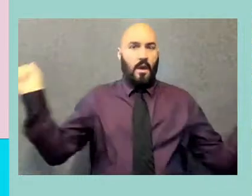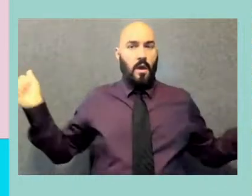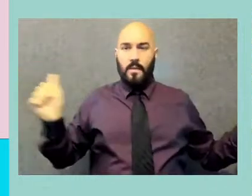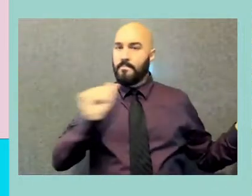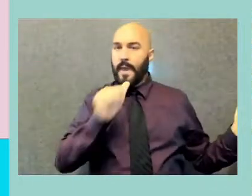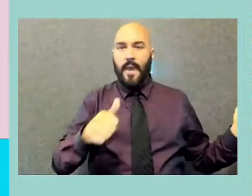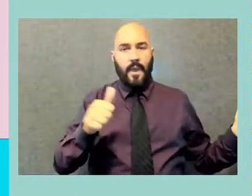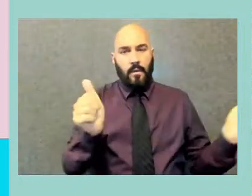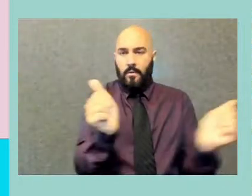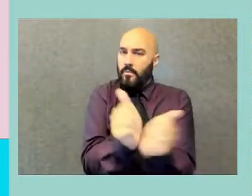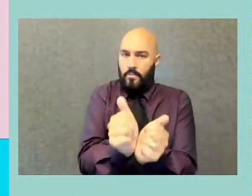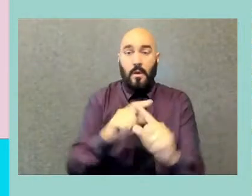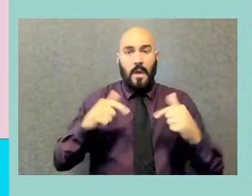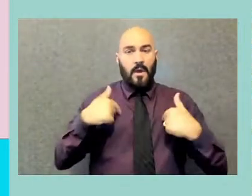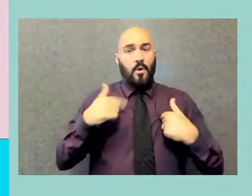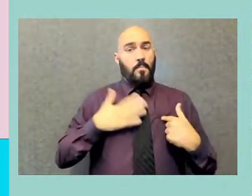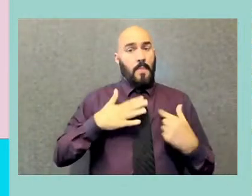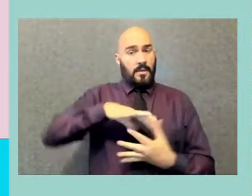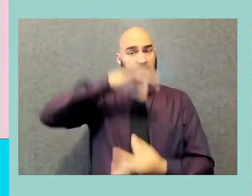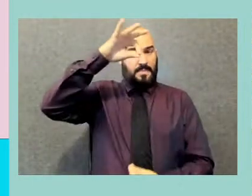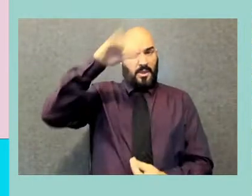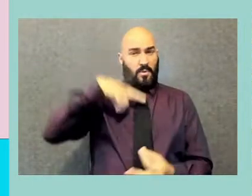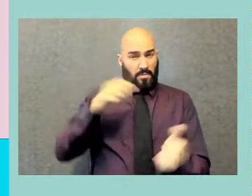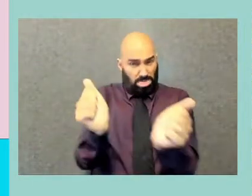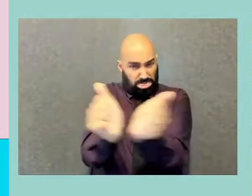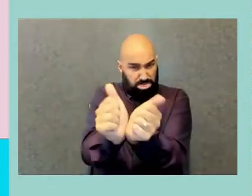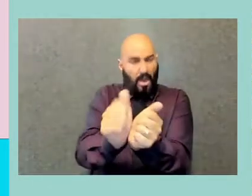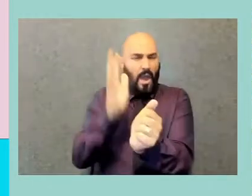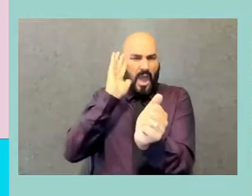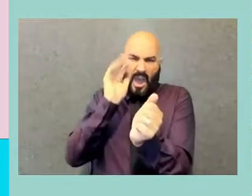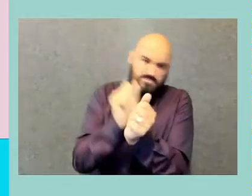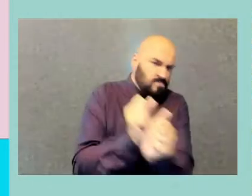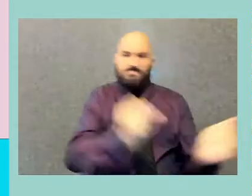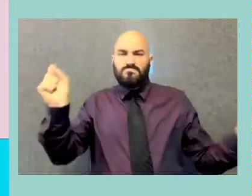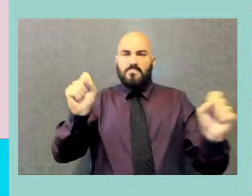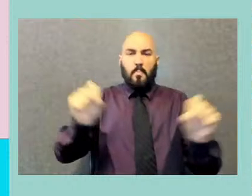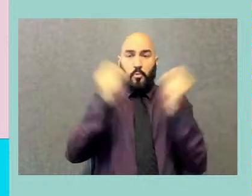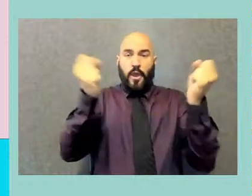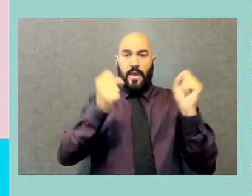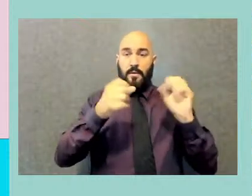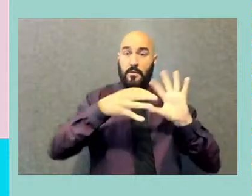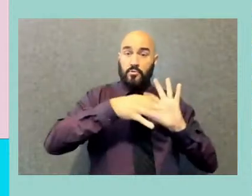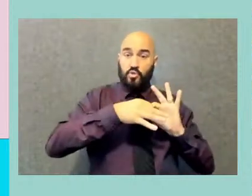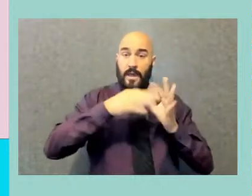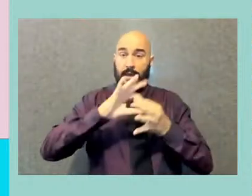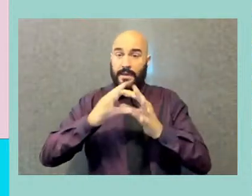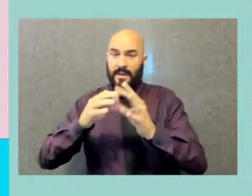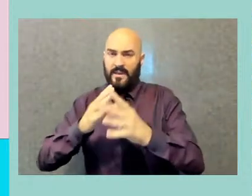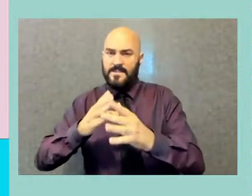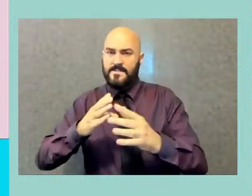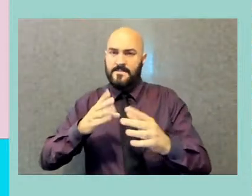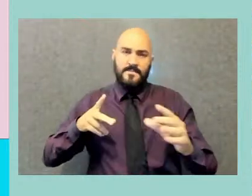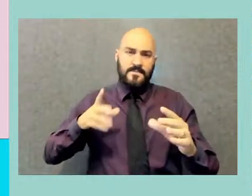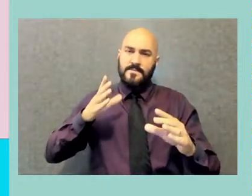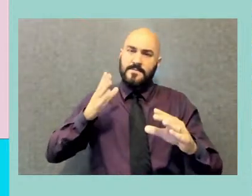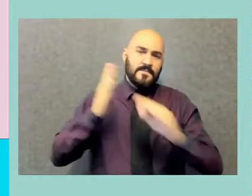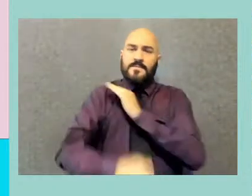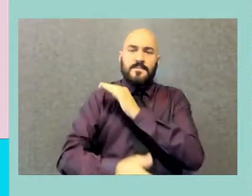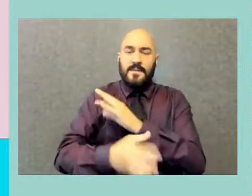will break the chains. What is lifting up my spirit is that I am deserving of